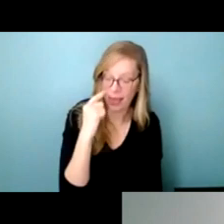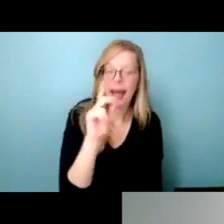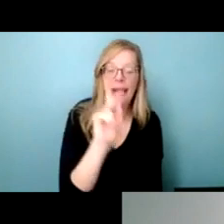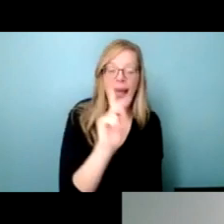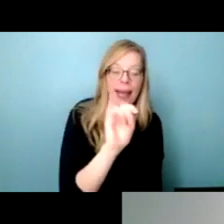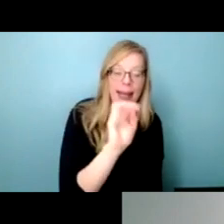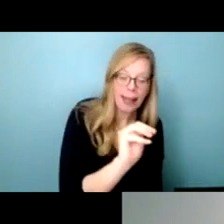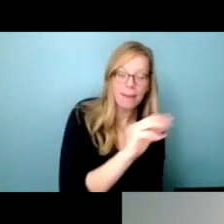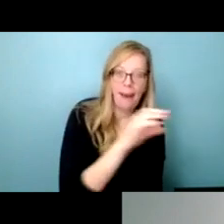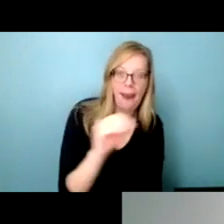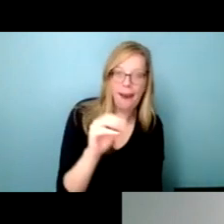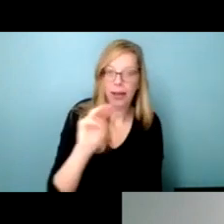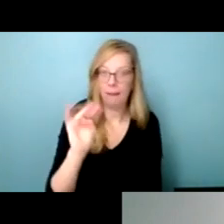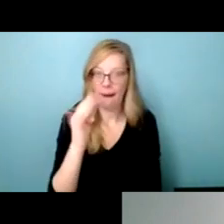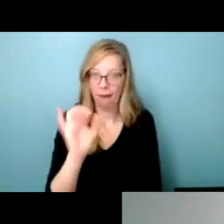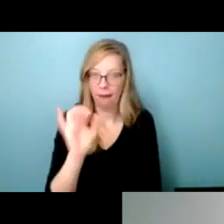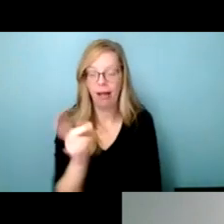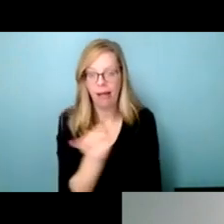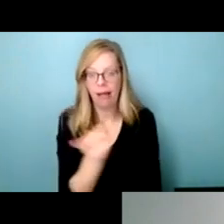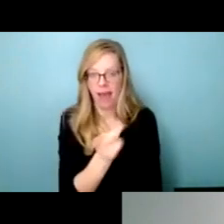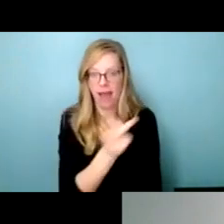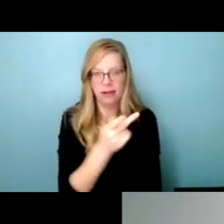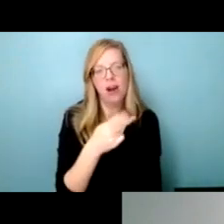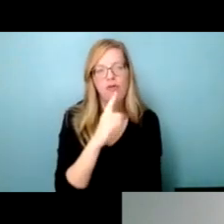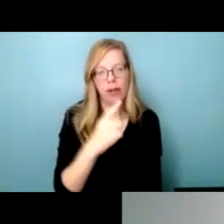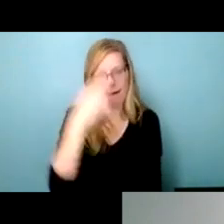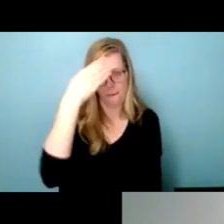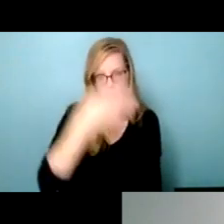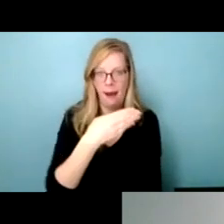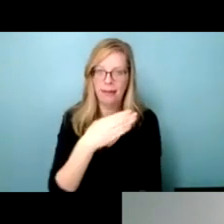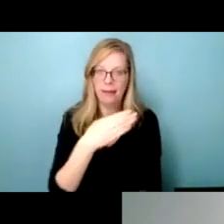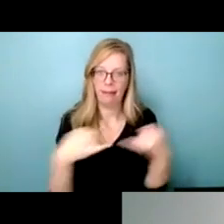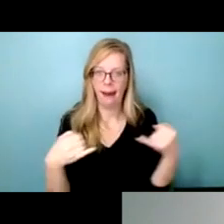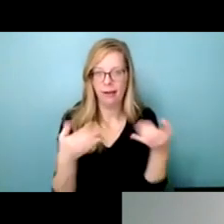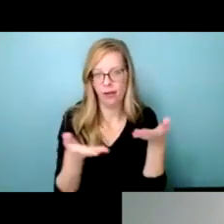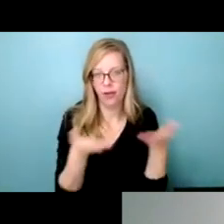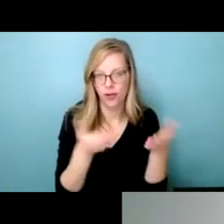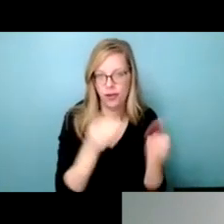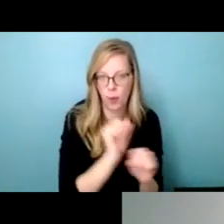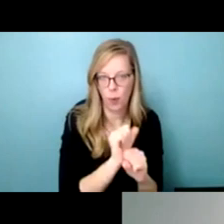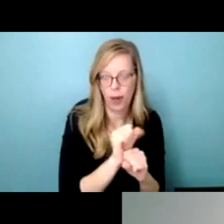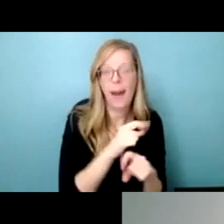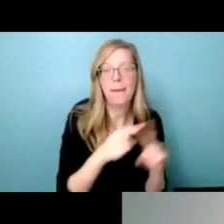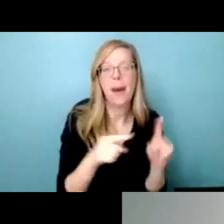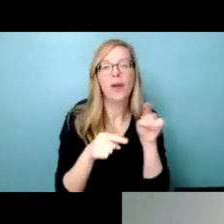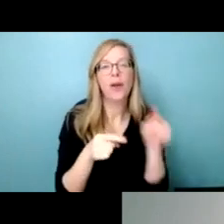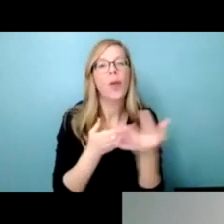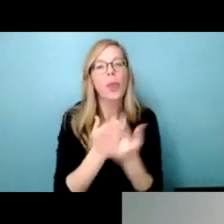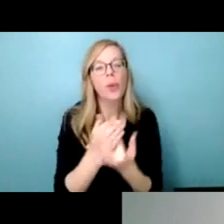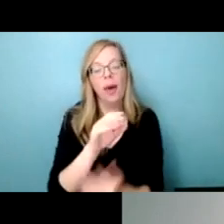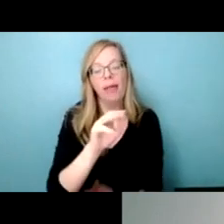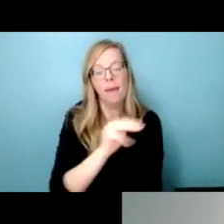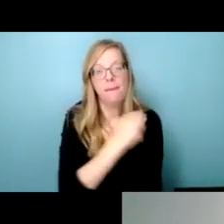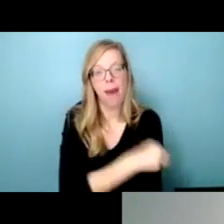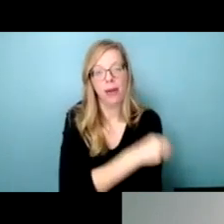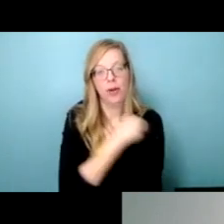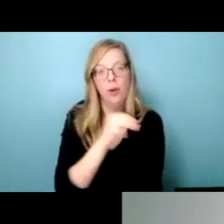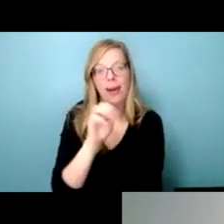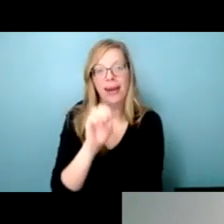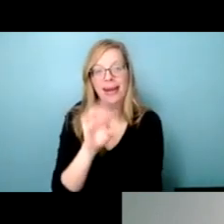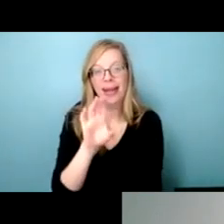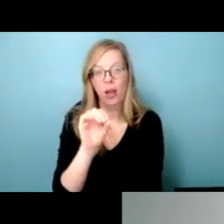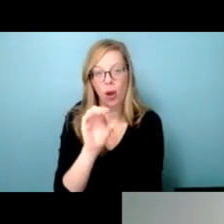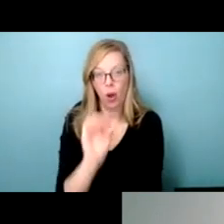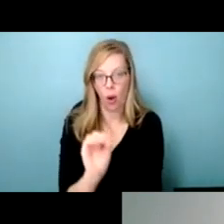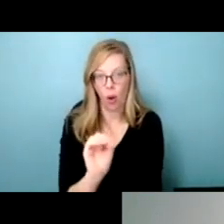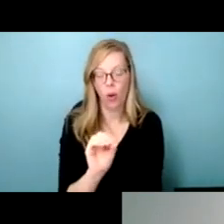of frontline service work, but the work that happens through the Manitoba Eco Network system would be, in my opinion, considered